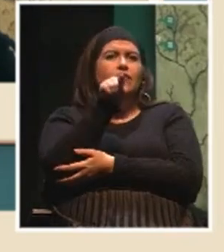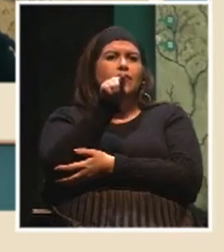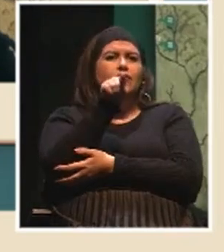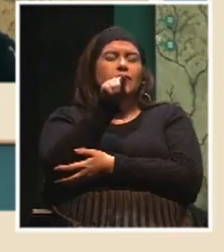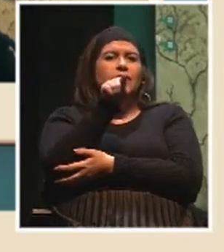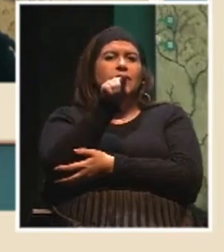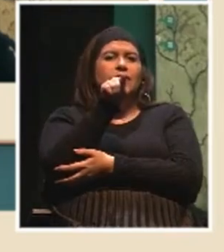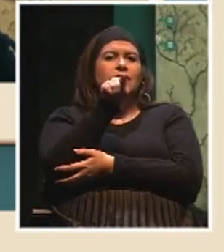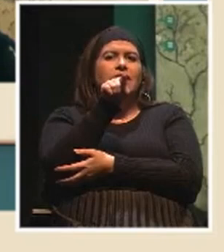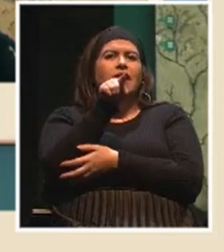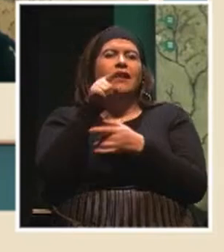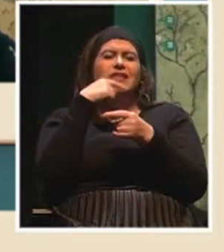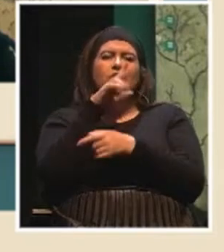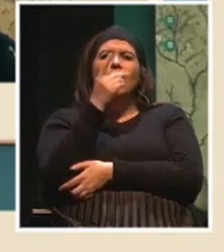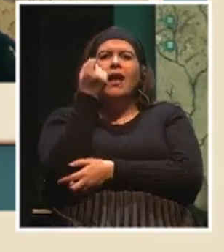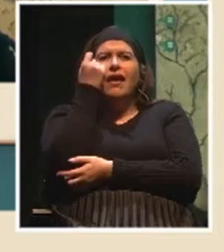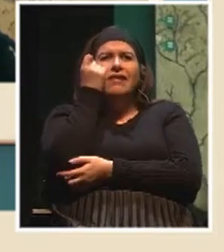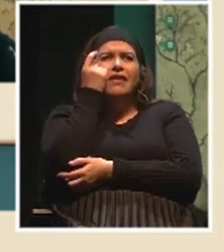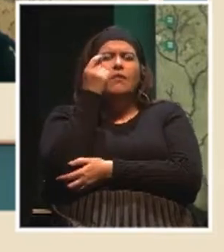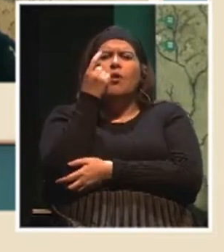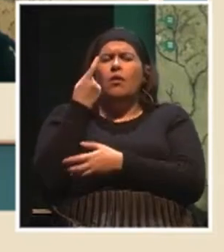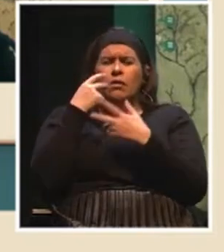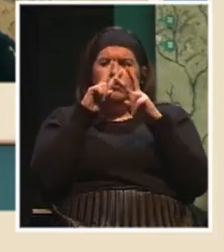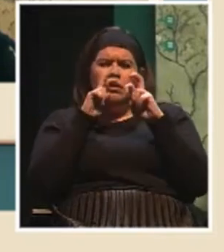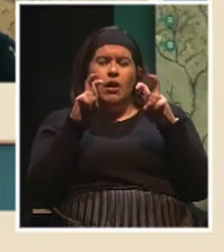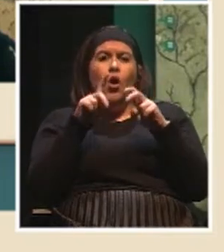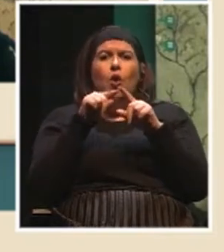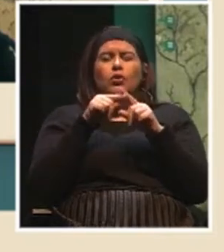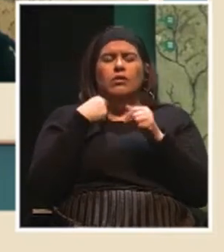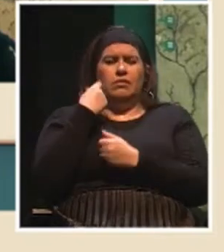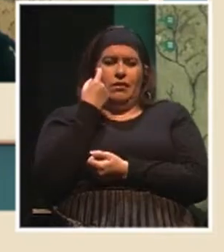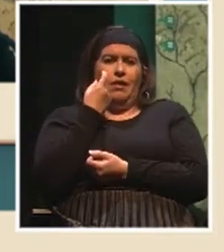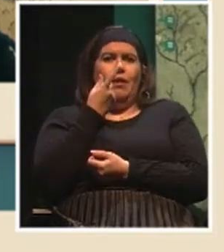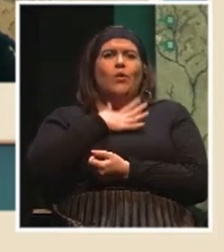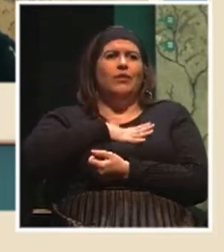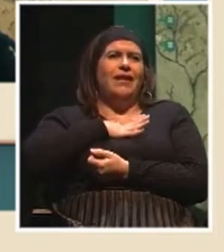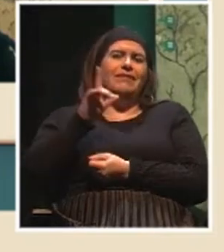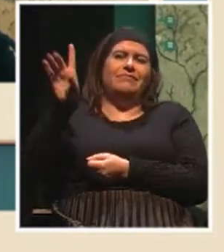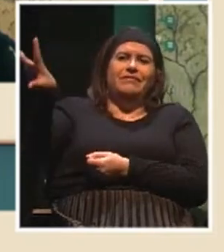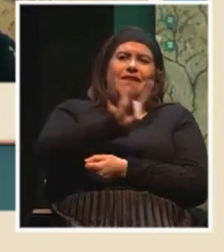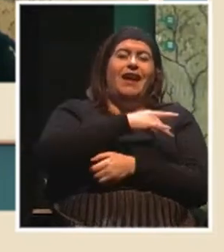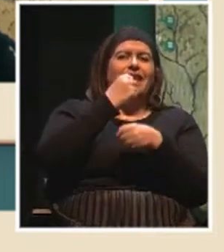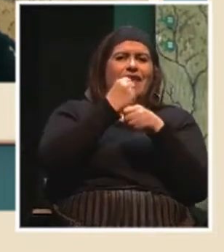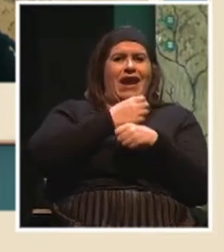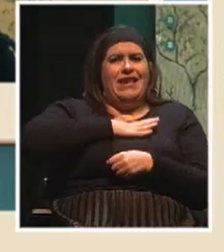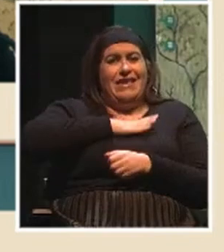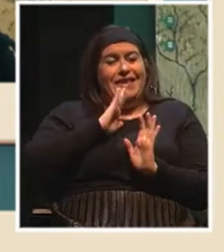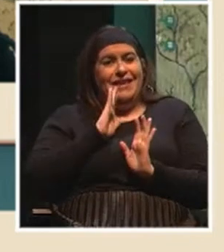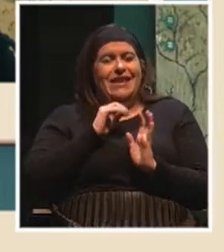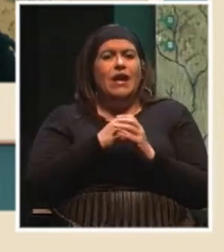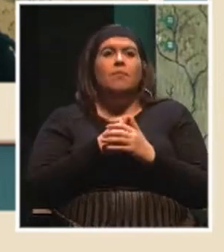elaborate. Some of it was quite nice, and I would like them to come work for me. But the crazy thing about the